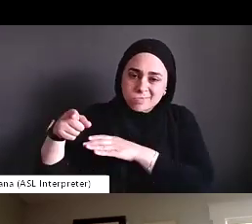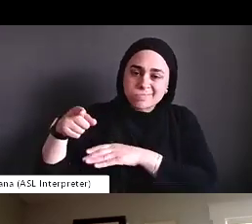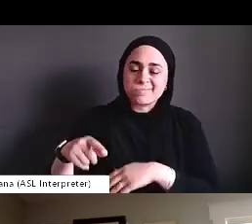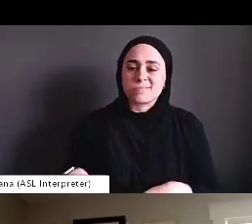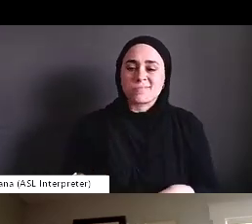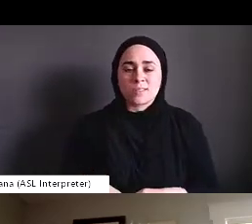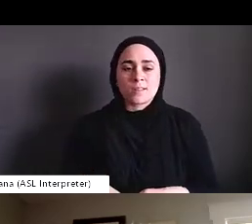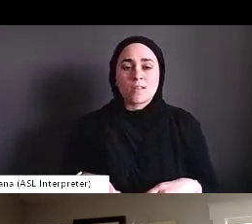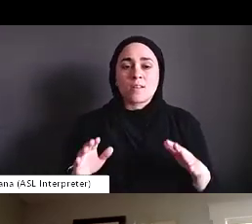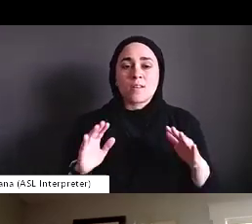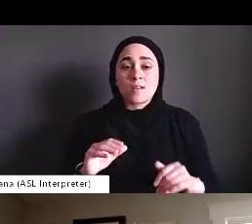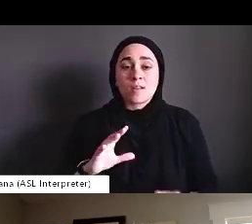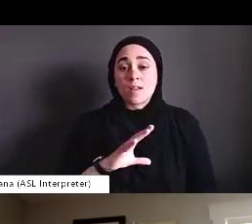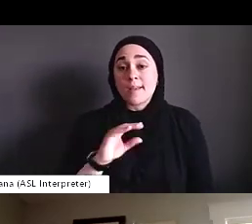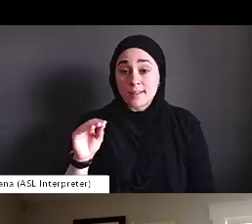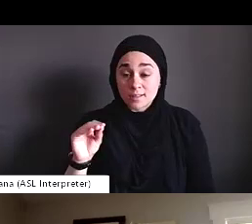and